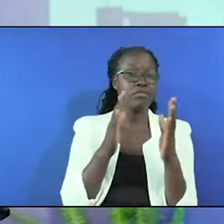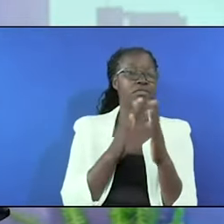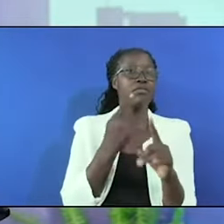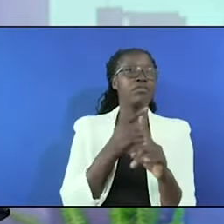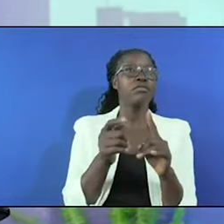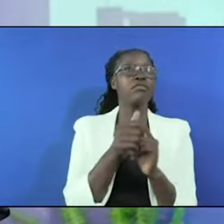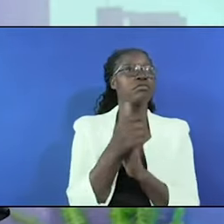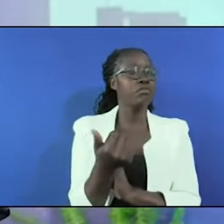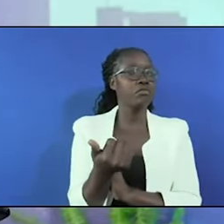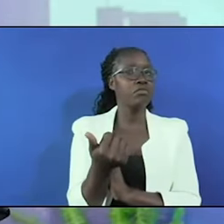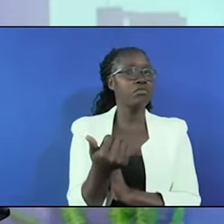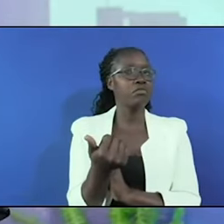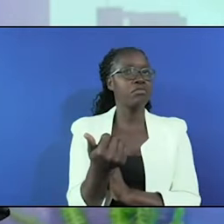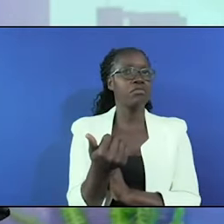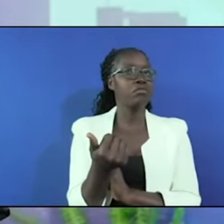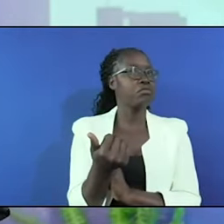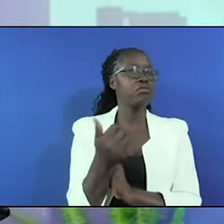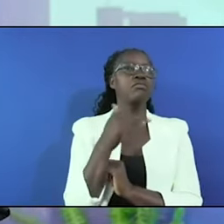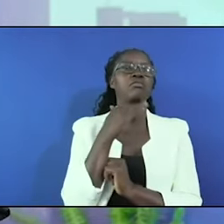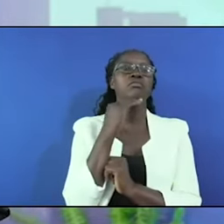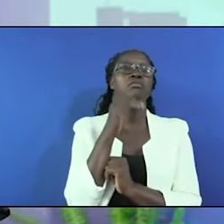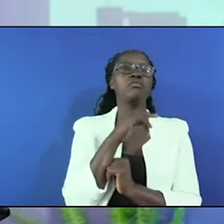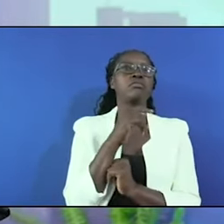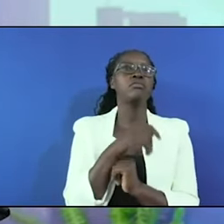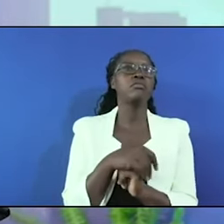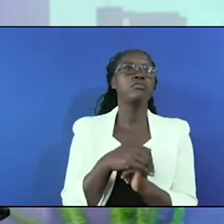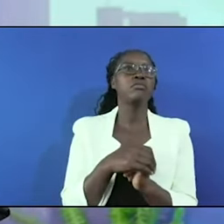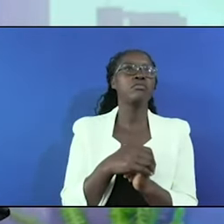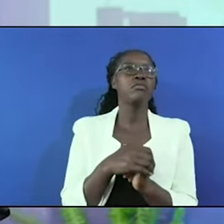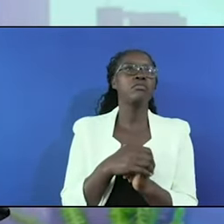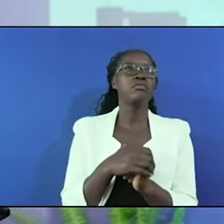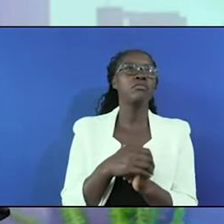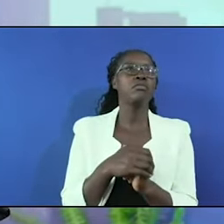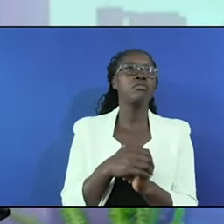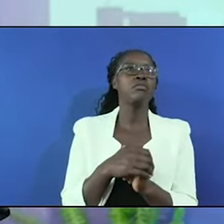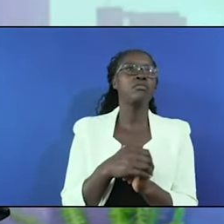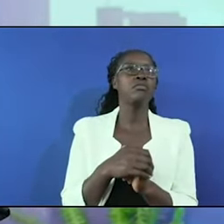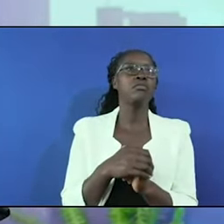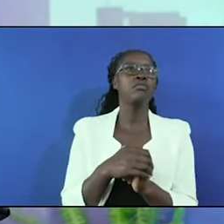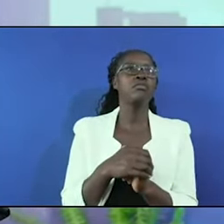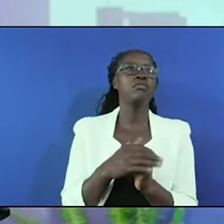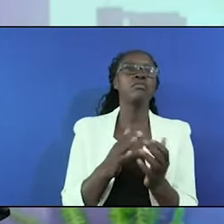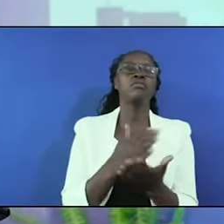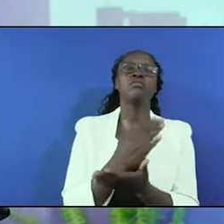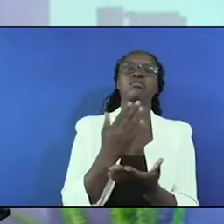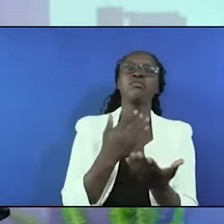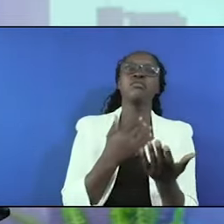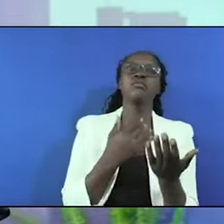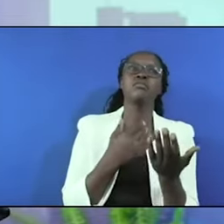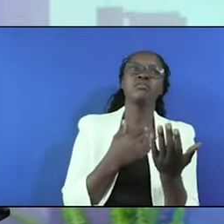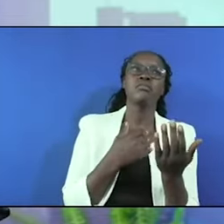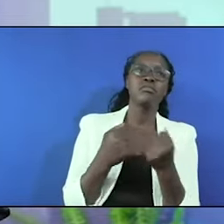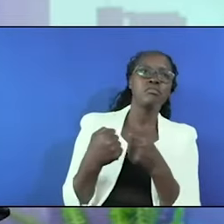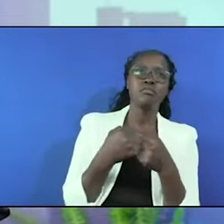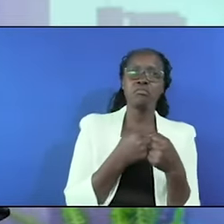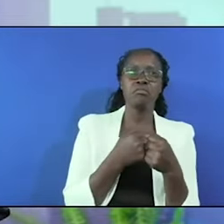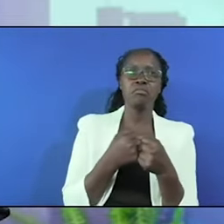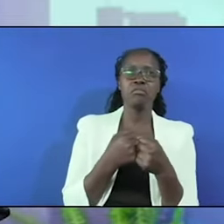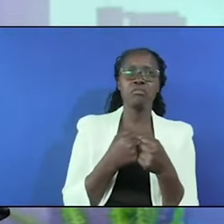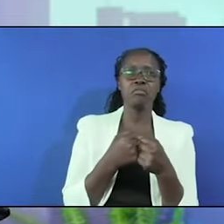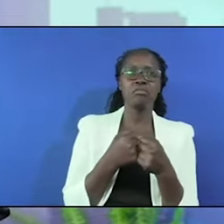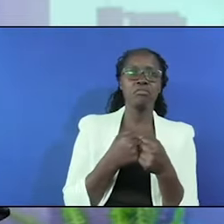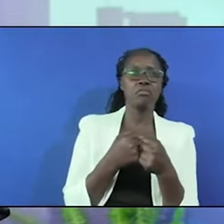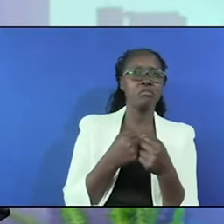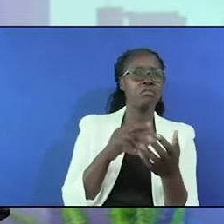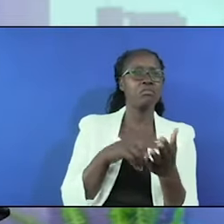others have died. There are certain diseases which are terminal. They really don't have